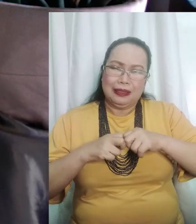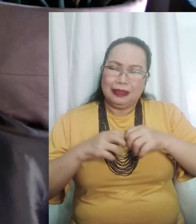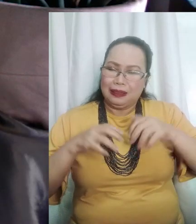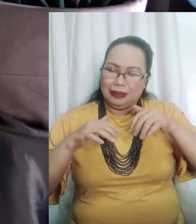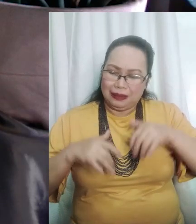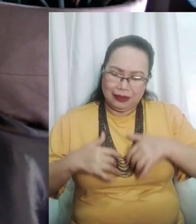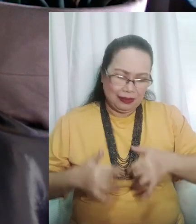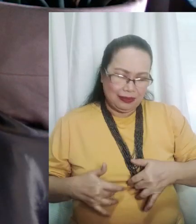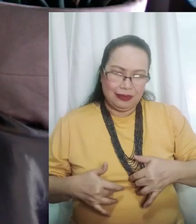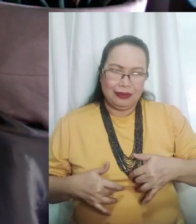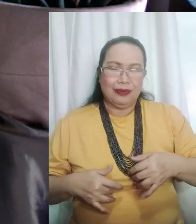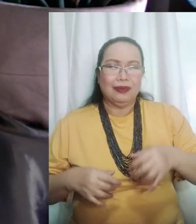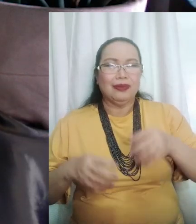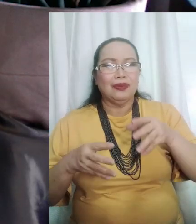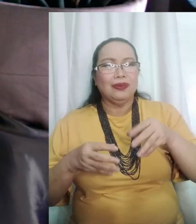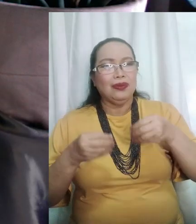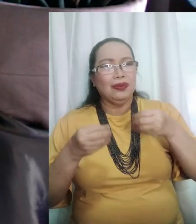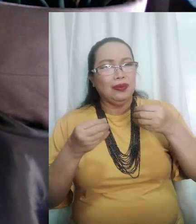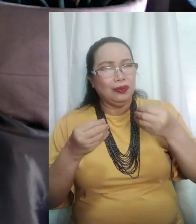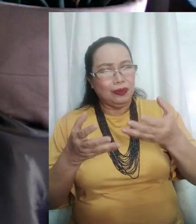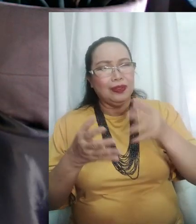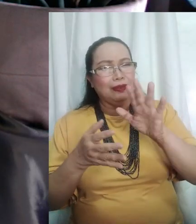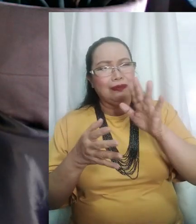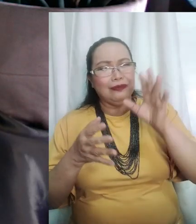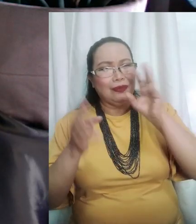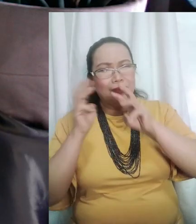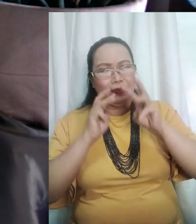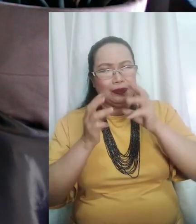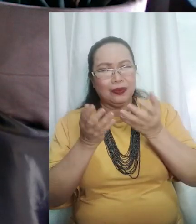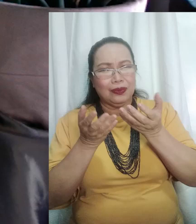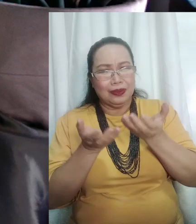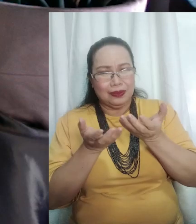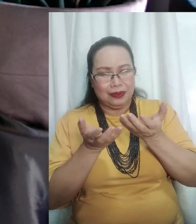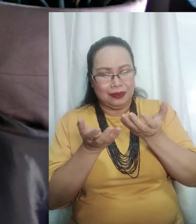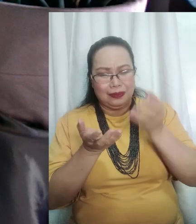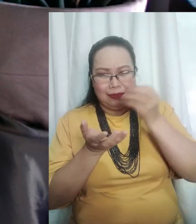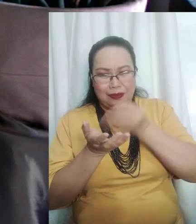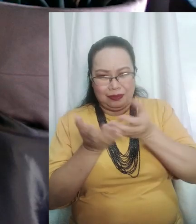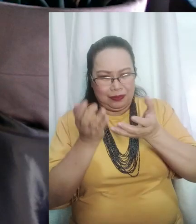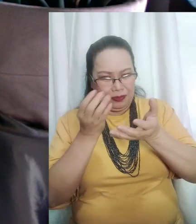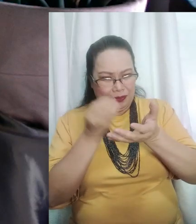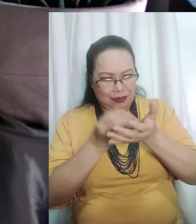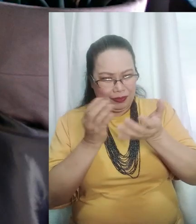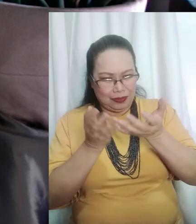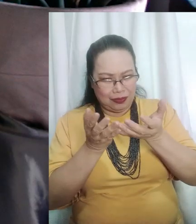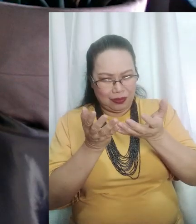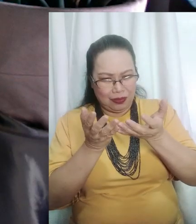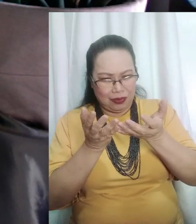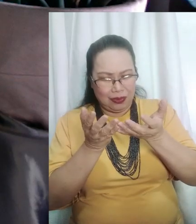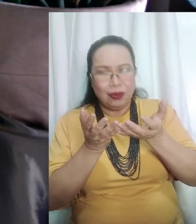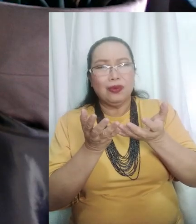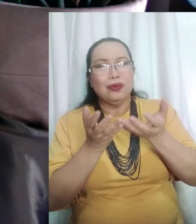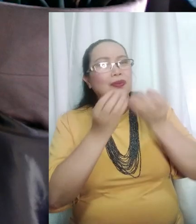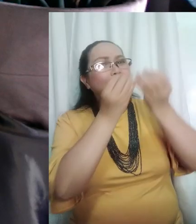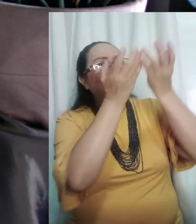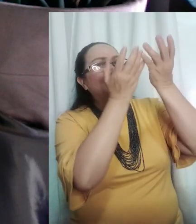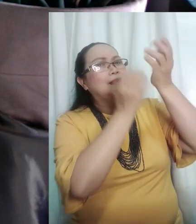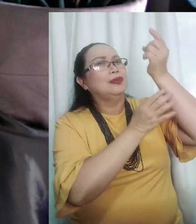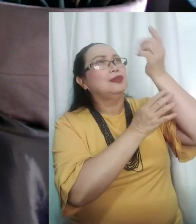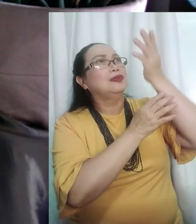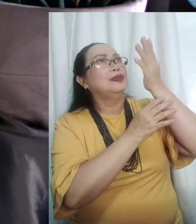right. Place them in your hands like this. Lord, here they are. Then give this all to the